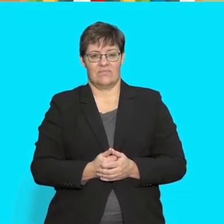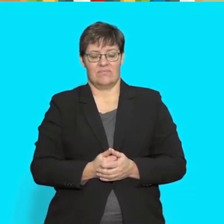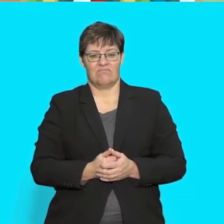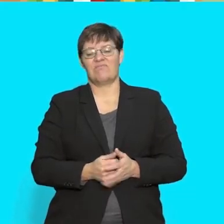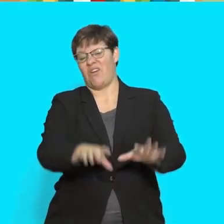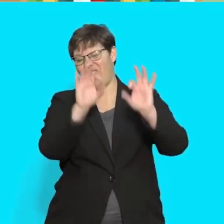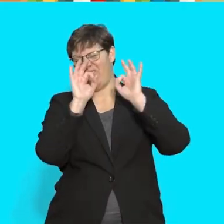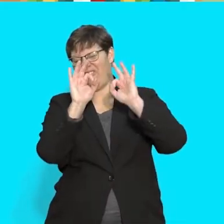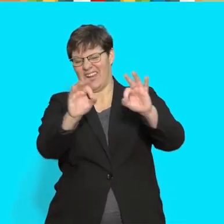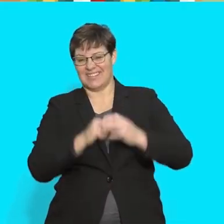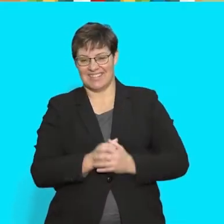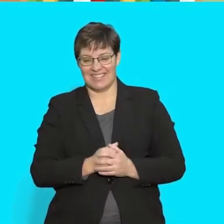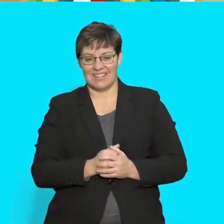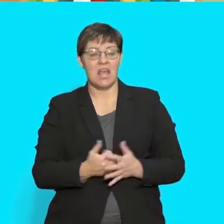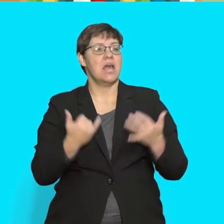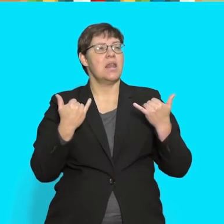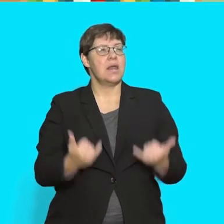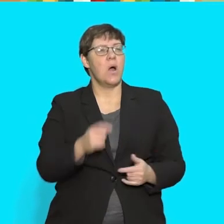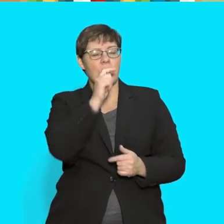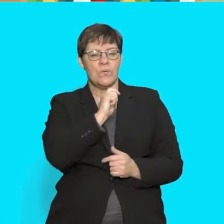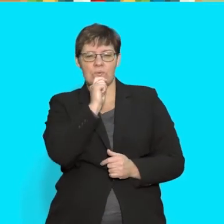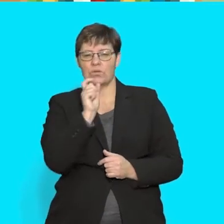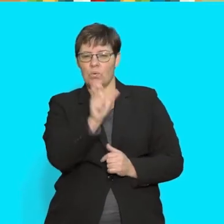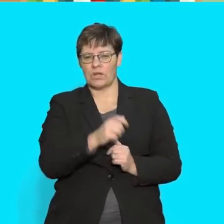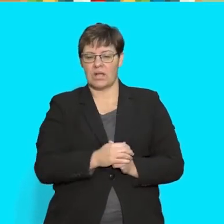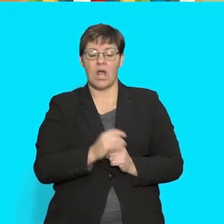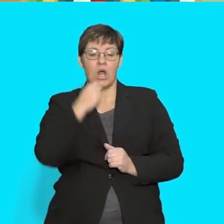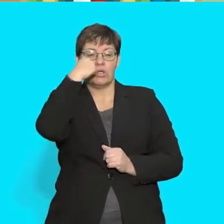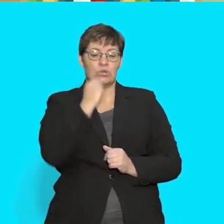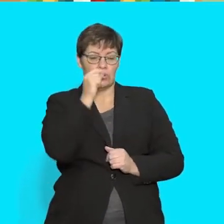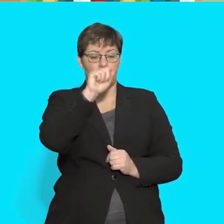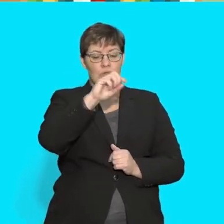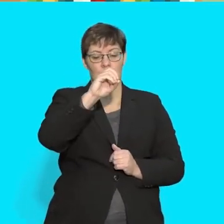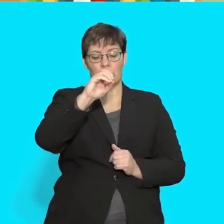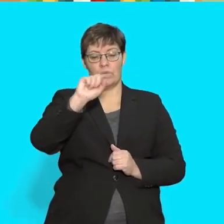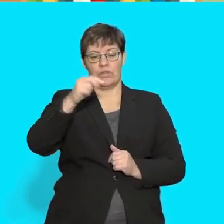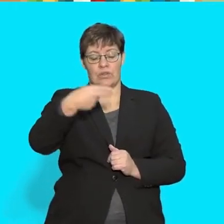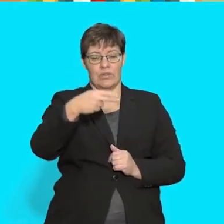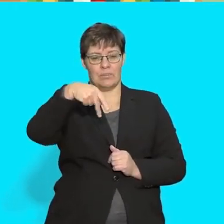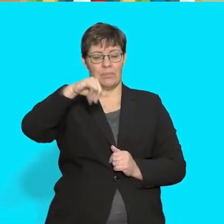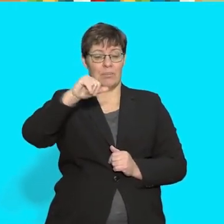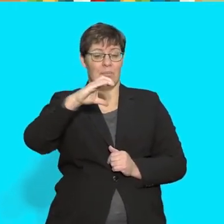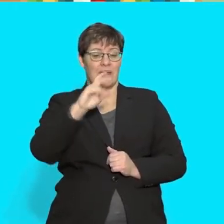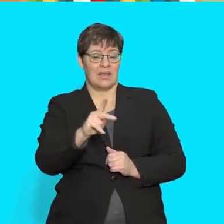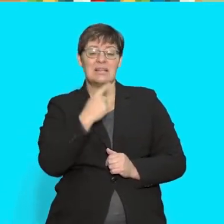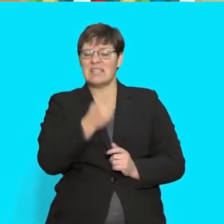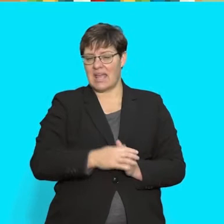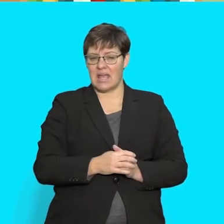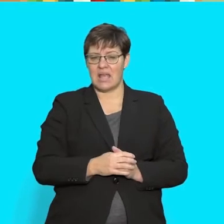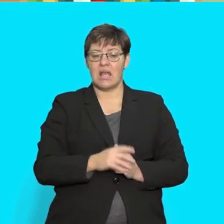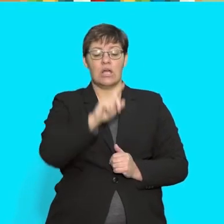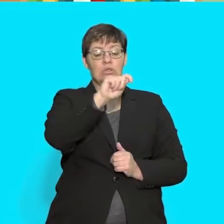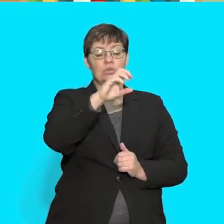That's great. Let's use the word toothpick in a sentence now. Say,